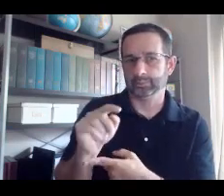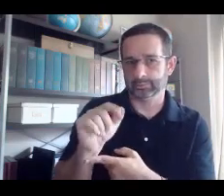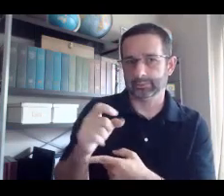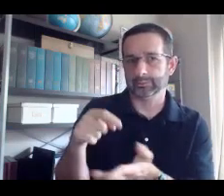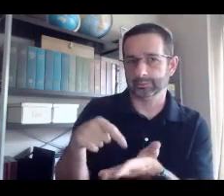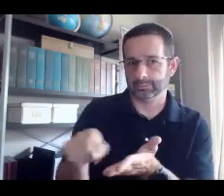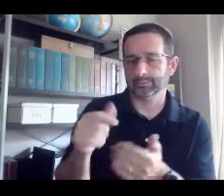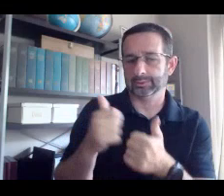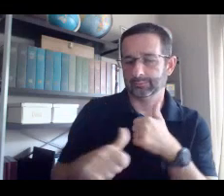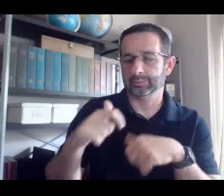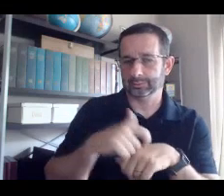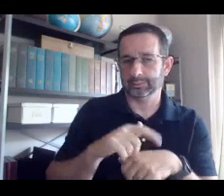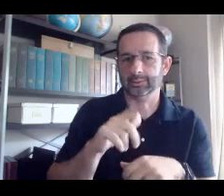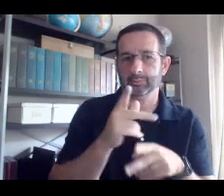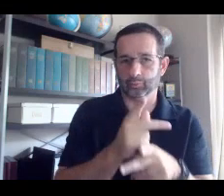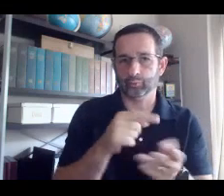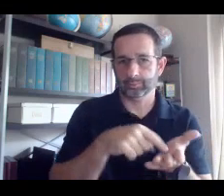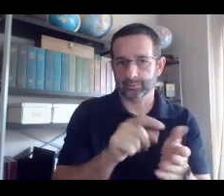we do make